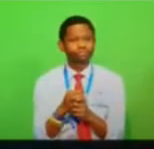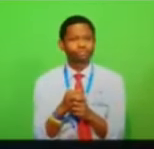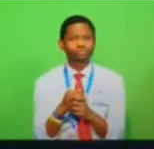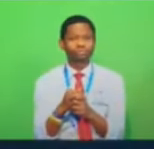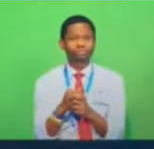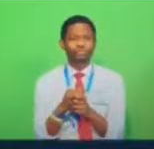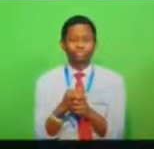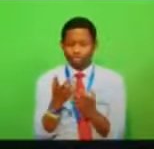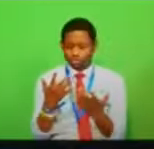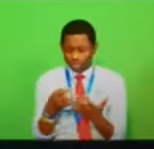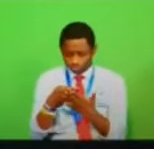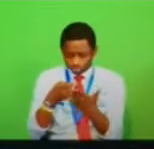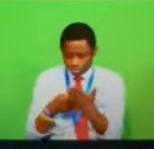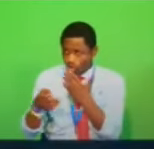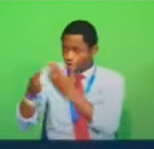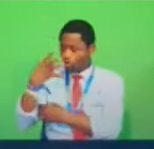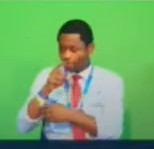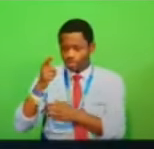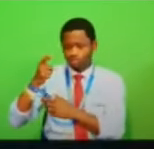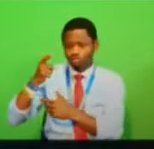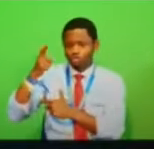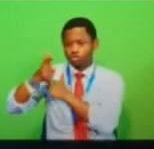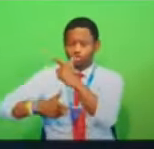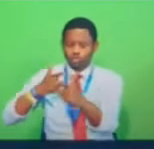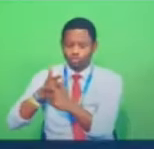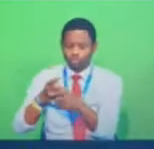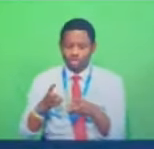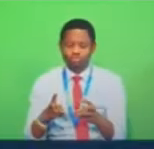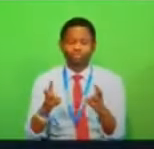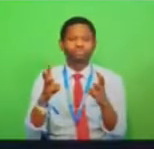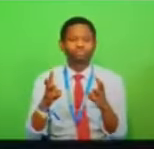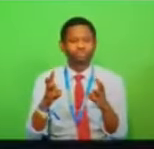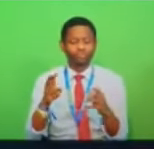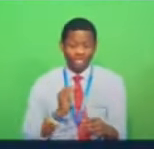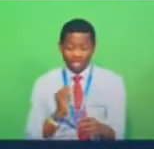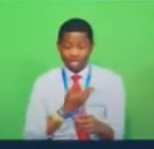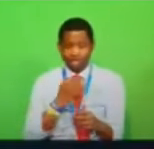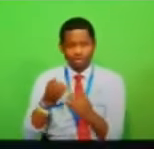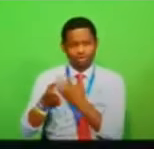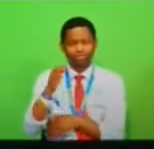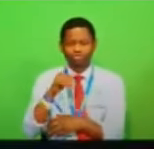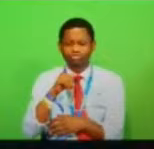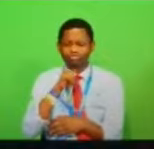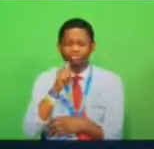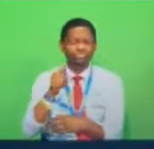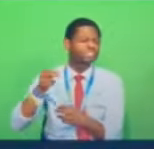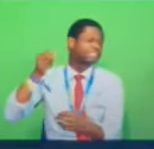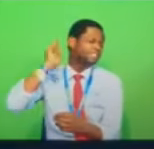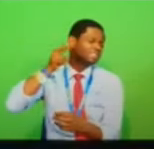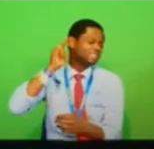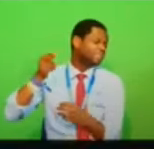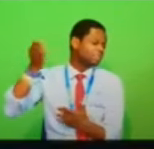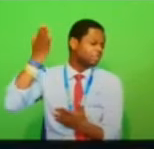and global trends. Beloved in Christ, our God is not a cake or anti-development. Some people think that,